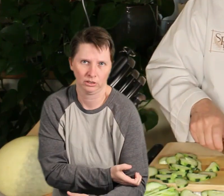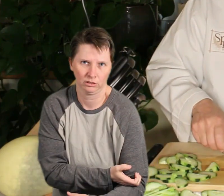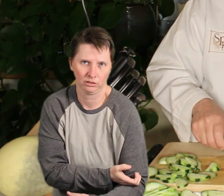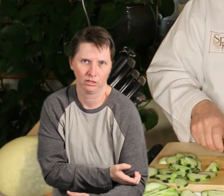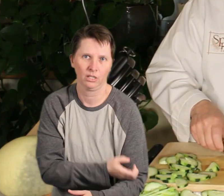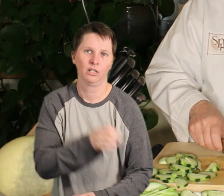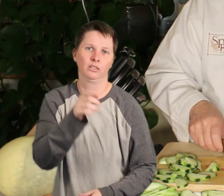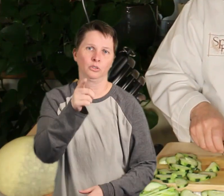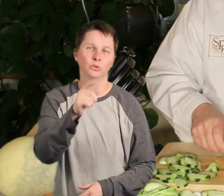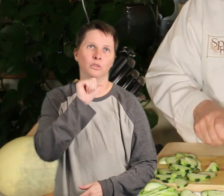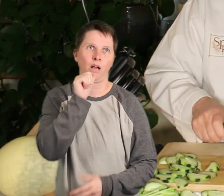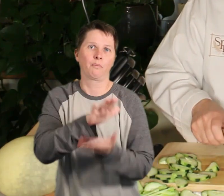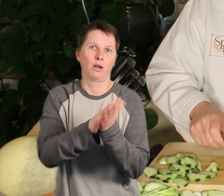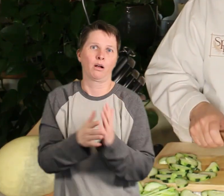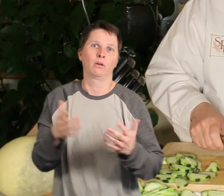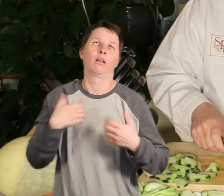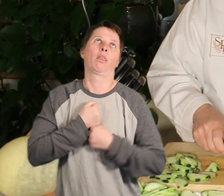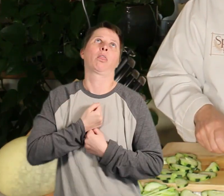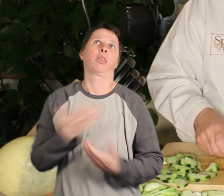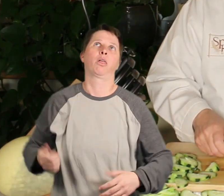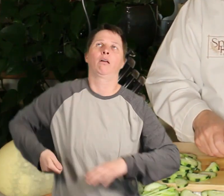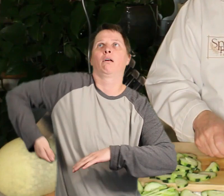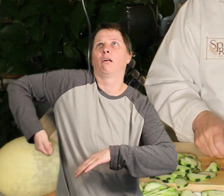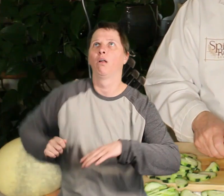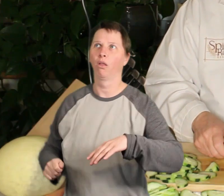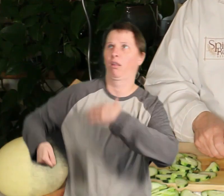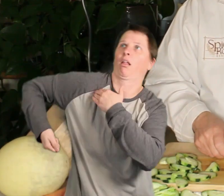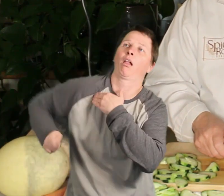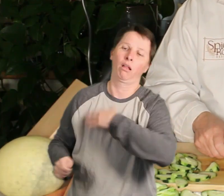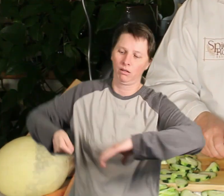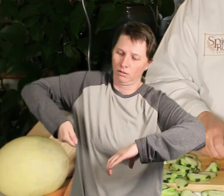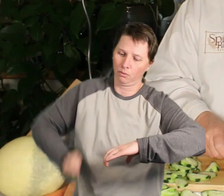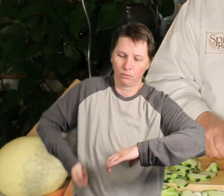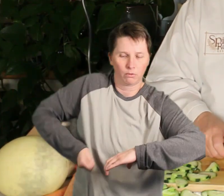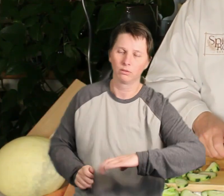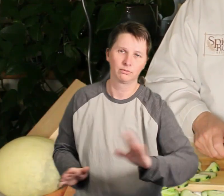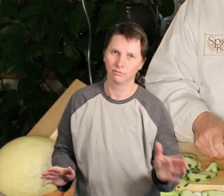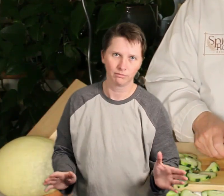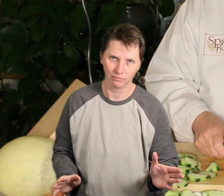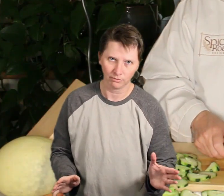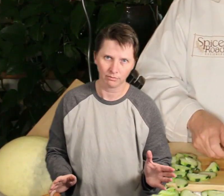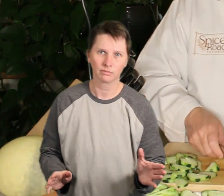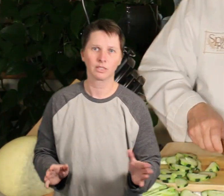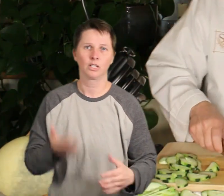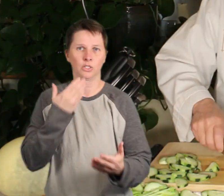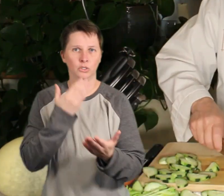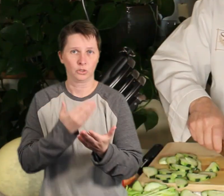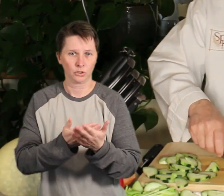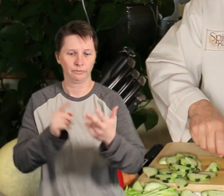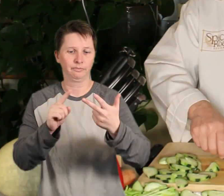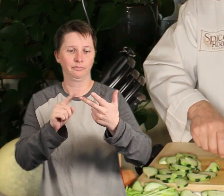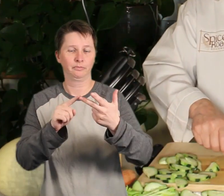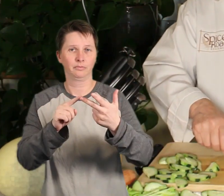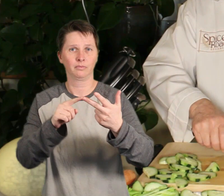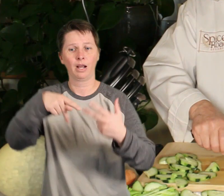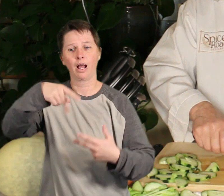transferred to the board and then back up, and you don't have to work so hard. If you're going to do 50 pounds of cucumbers, it's nice to have some help. So it's the